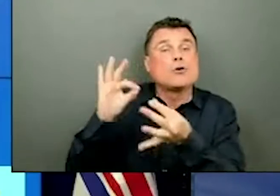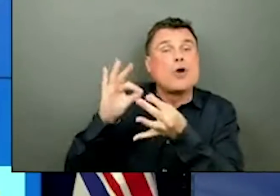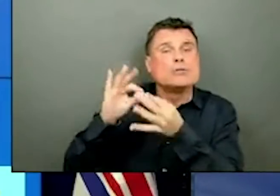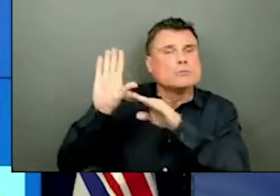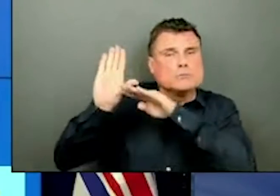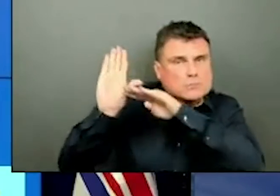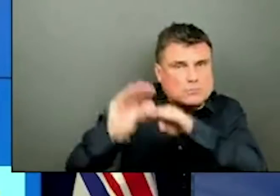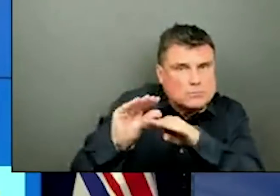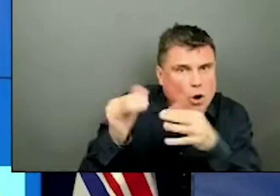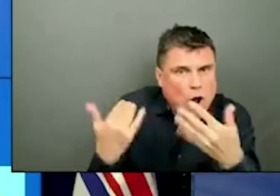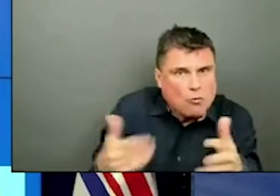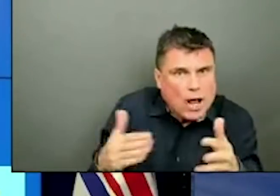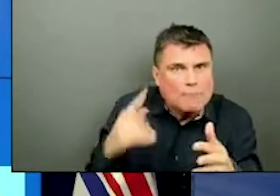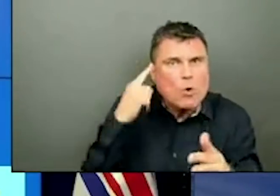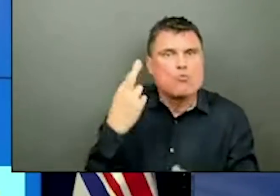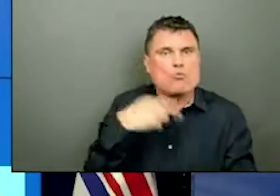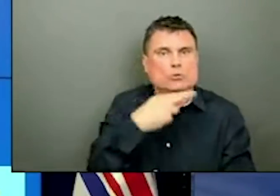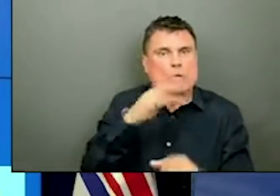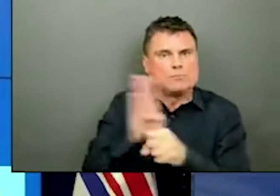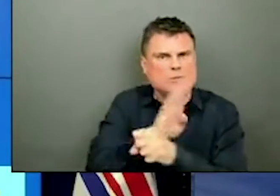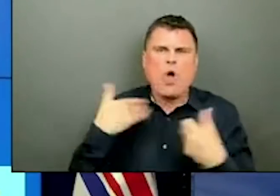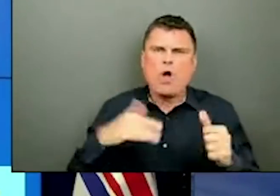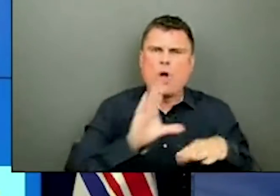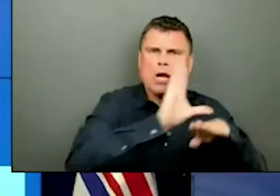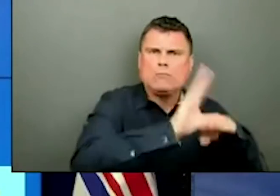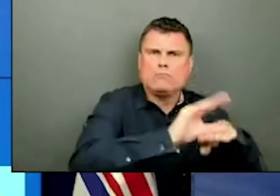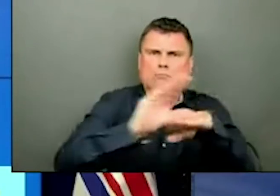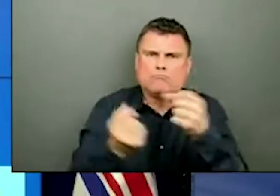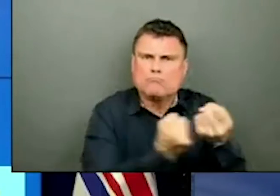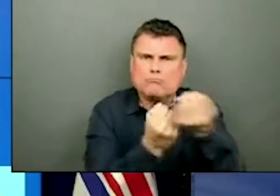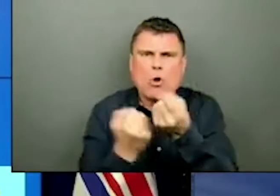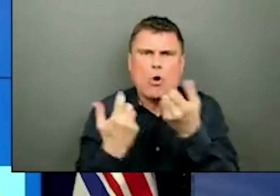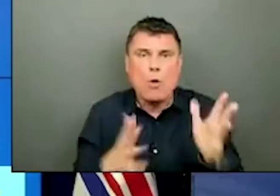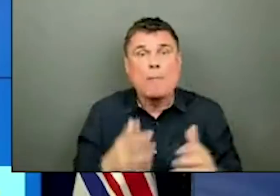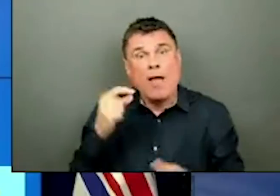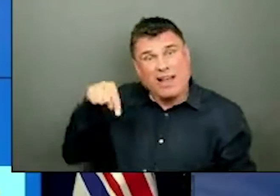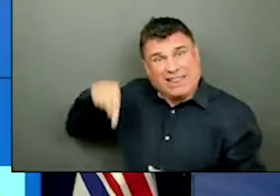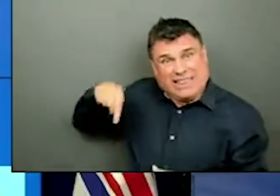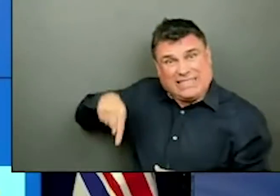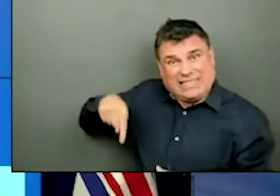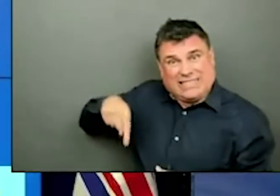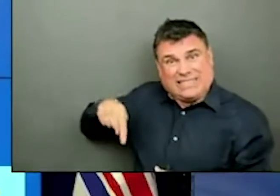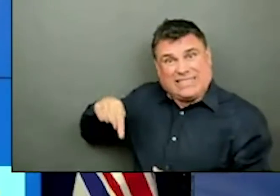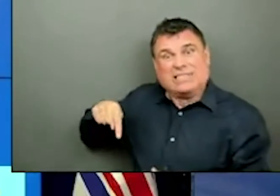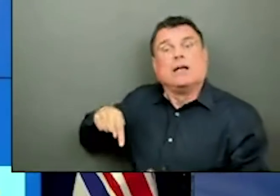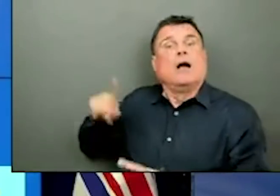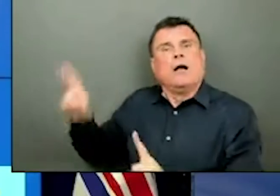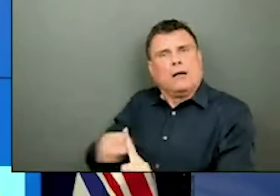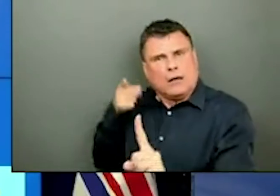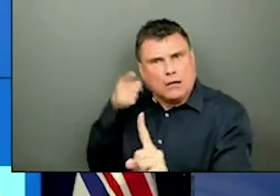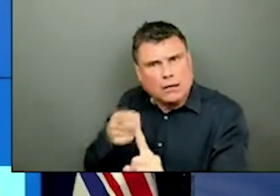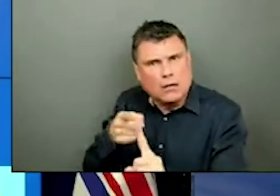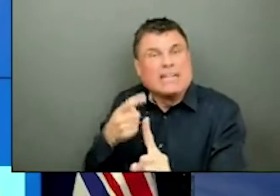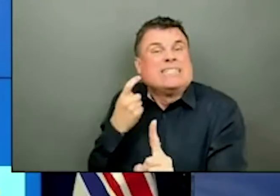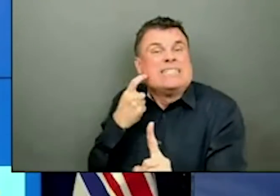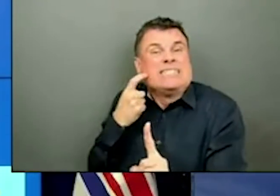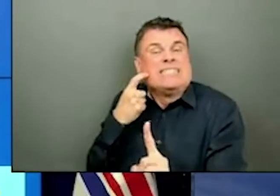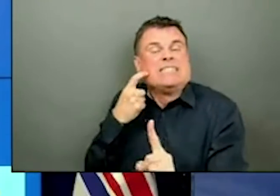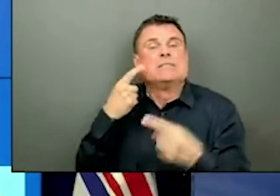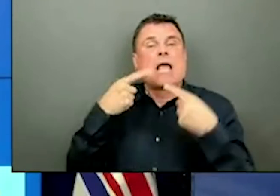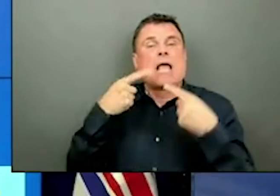whole host of supports, but this is for businesses that have been particularly impacted by the circuit breaker. So businesses